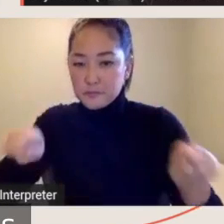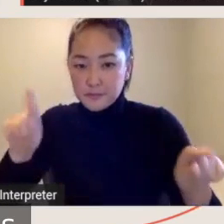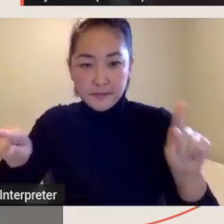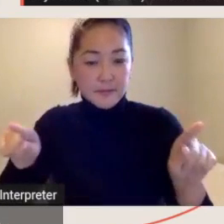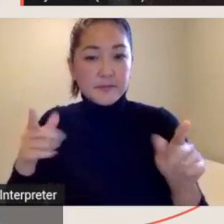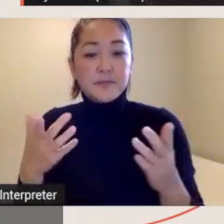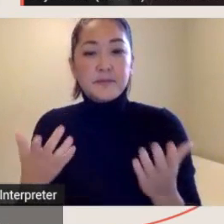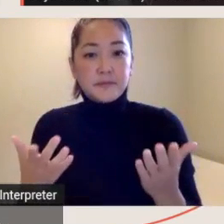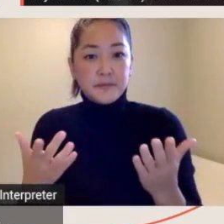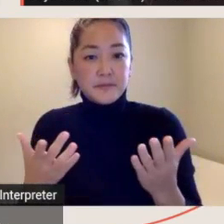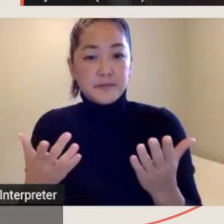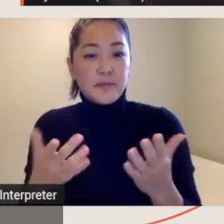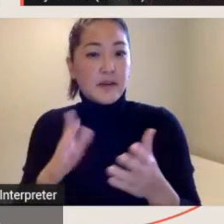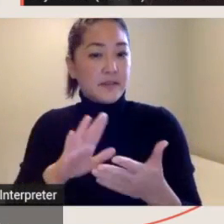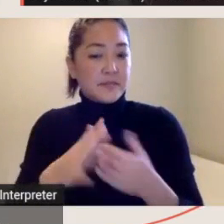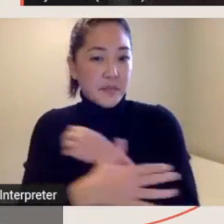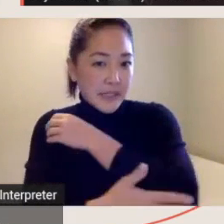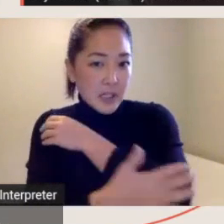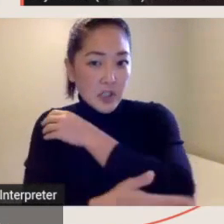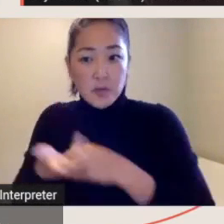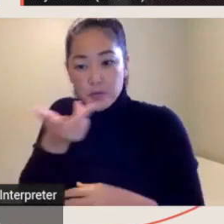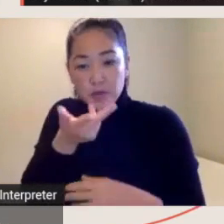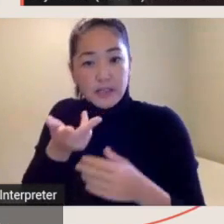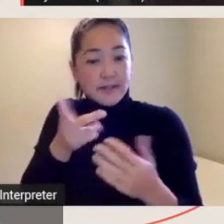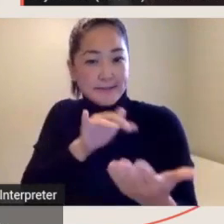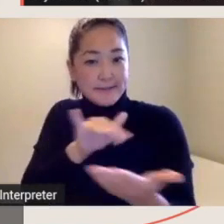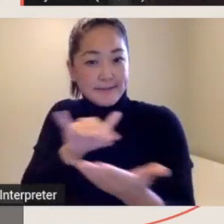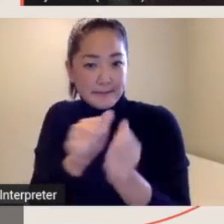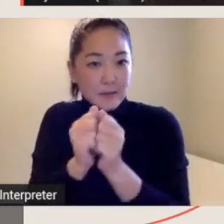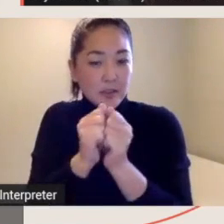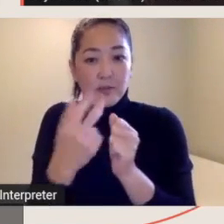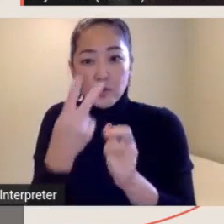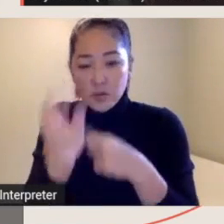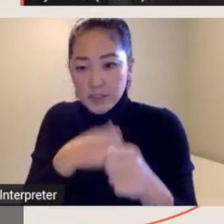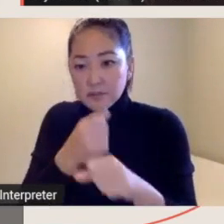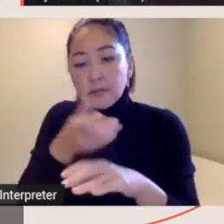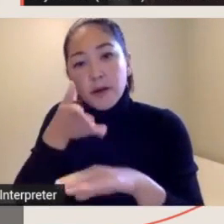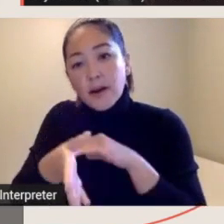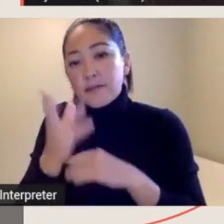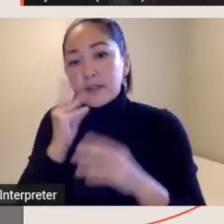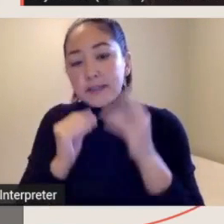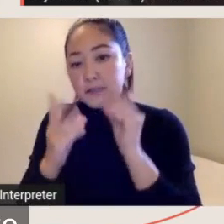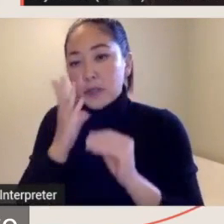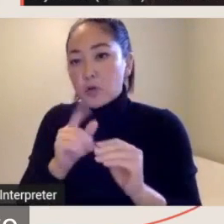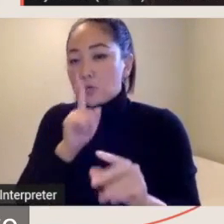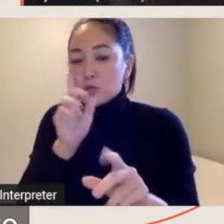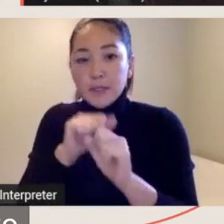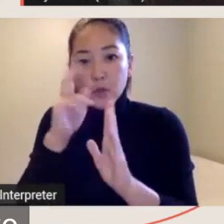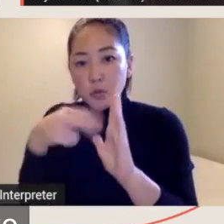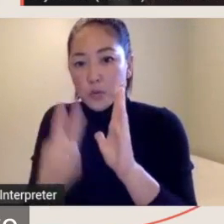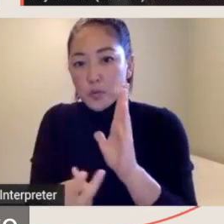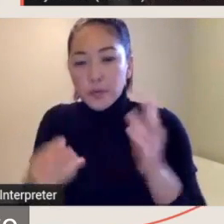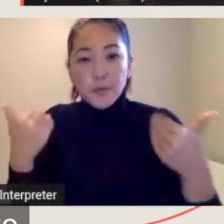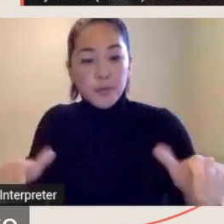Nomads. And the three of us, we studied together for 2 years. After that experience, which was pretty intense, we decided we